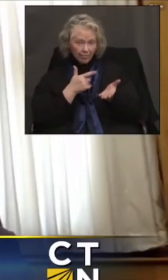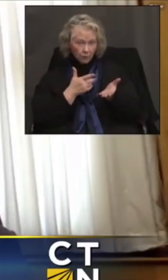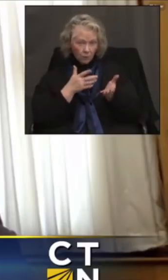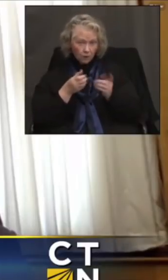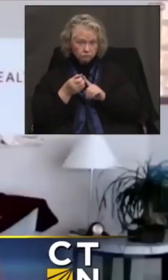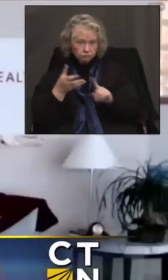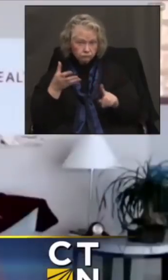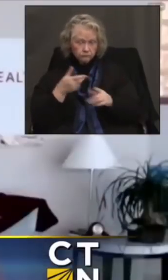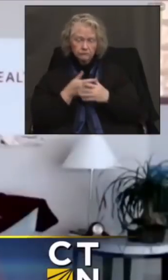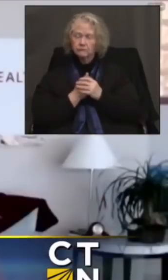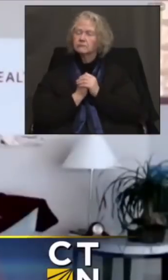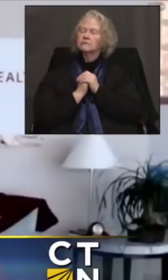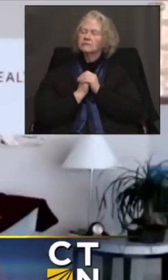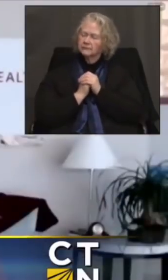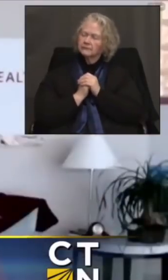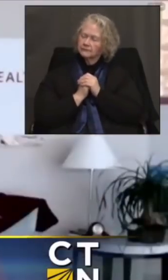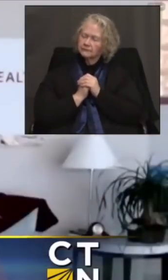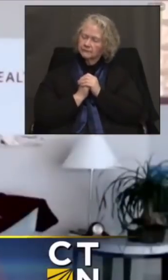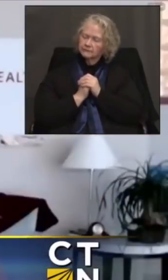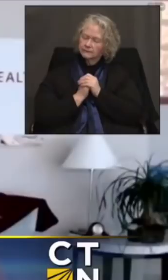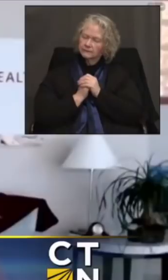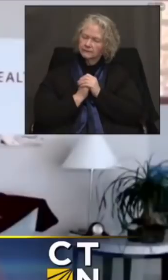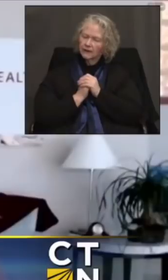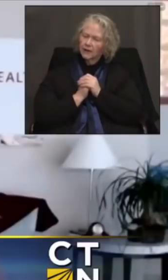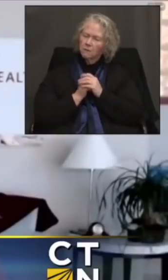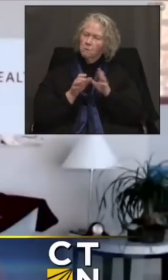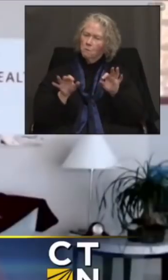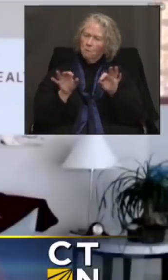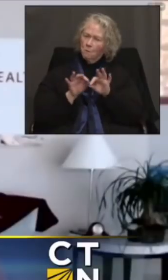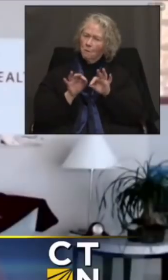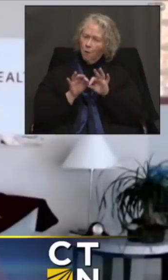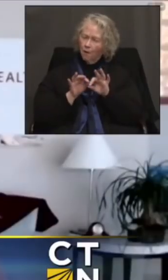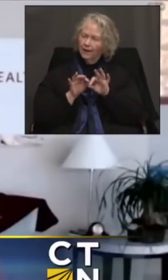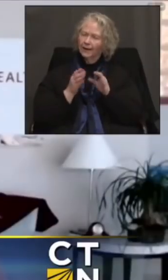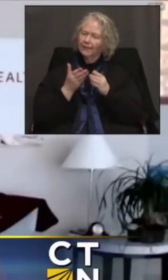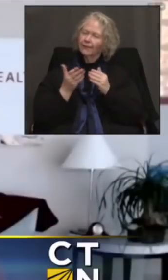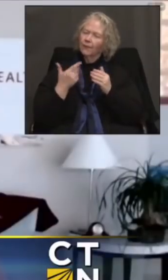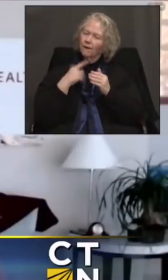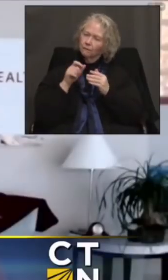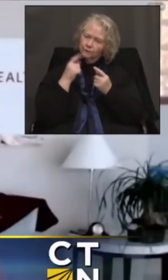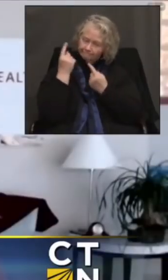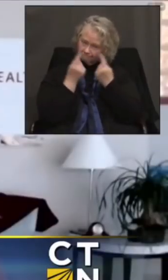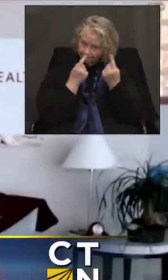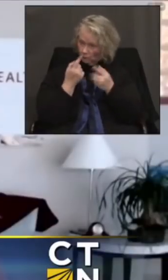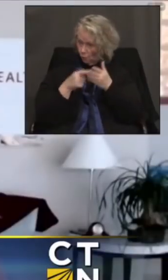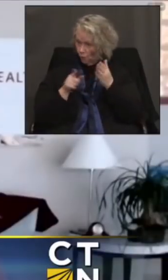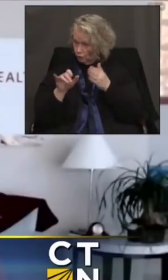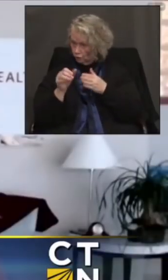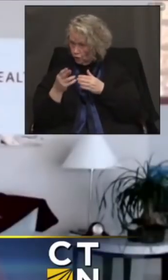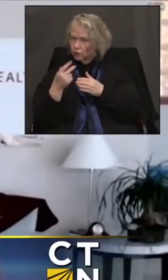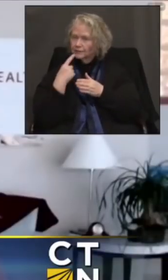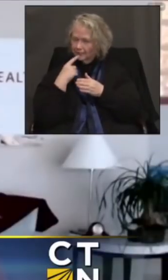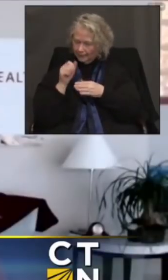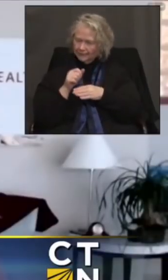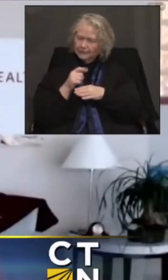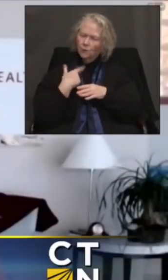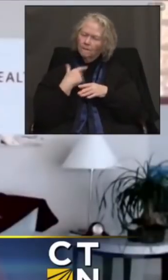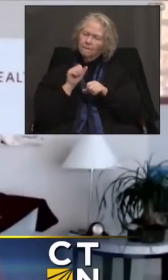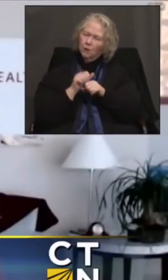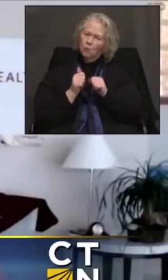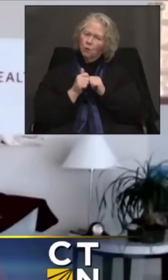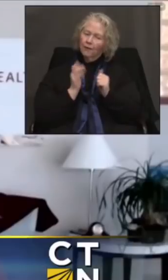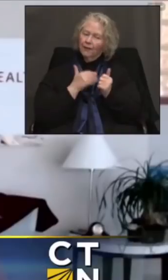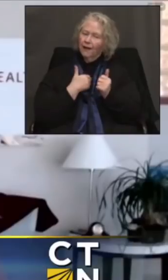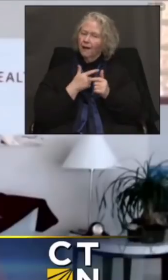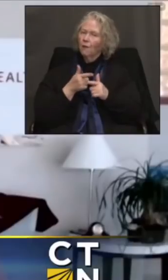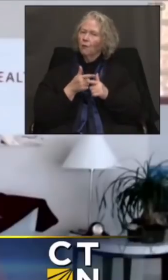well? Certainly, yeah. I think there are a couple of very important key ingredients in addition to everything that Josh said, working with our community partners